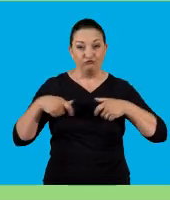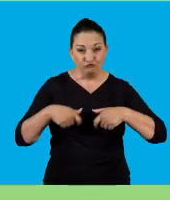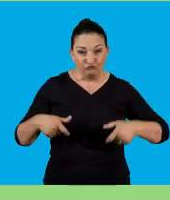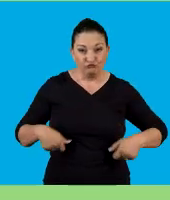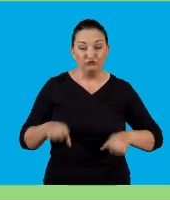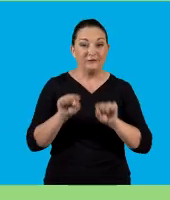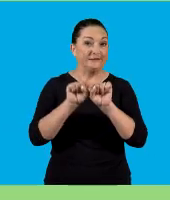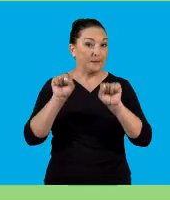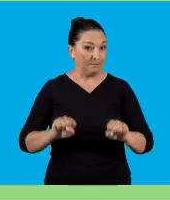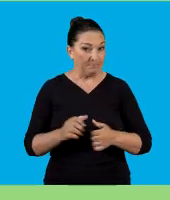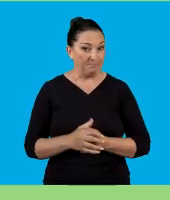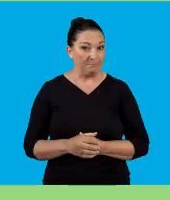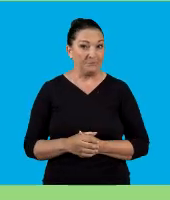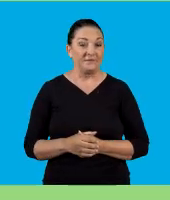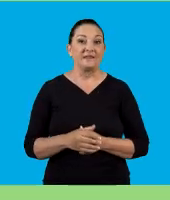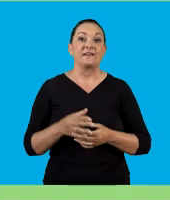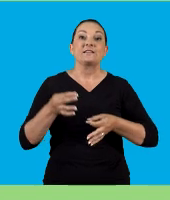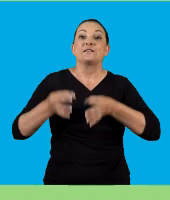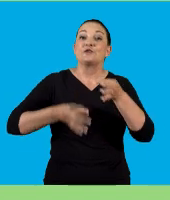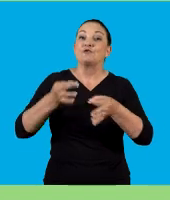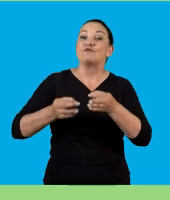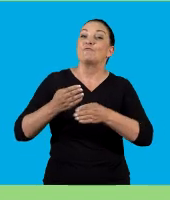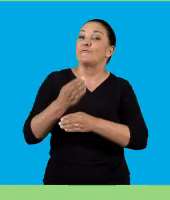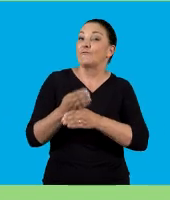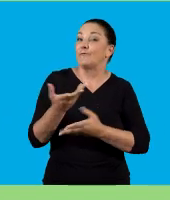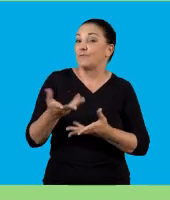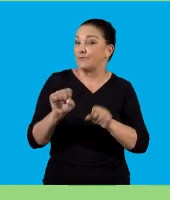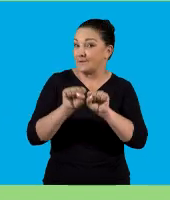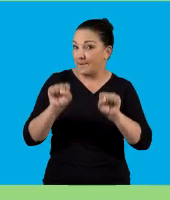system, explain the function of the system,